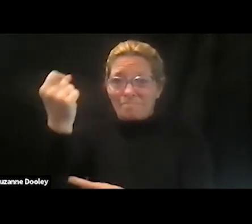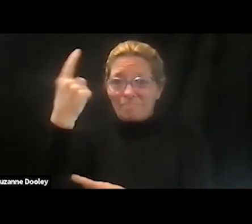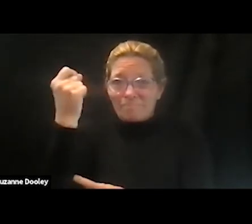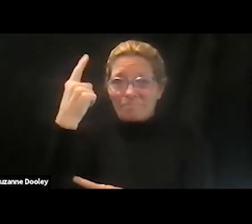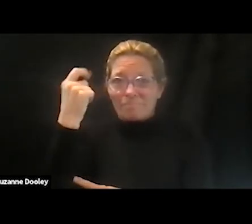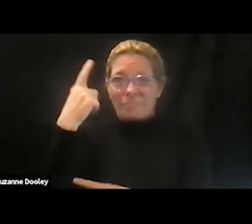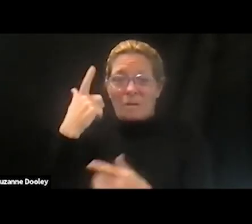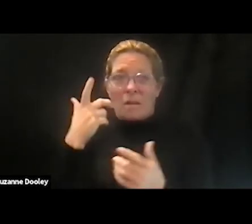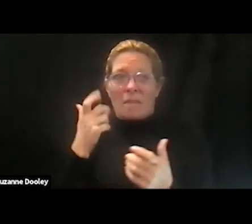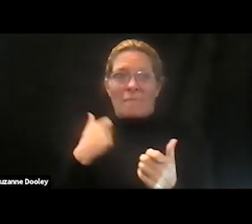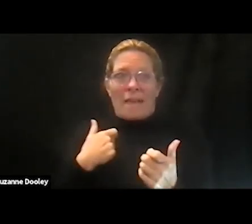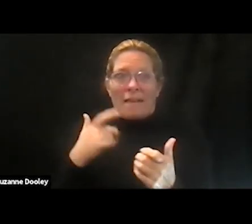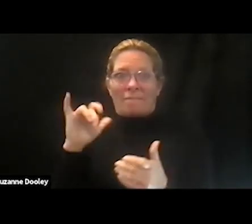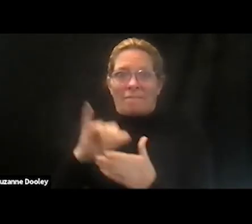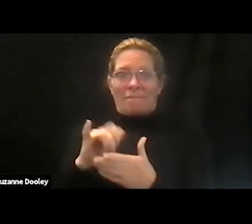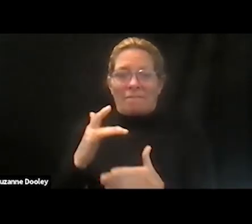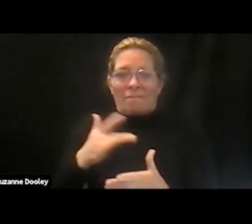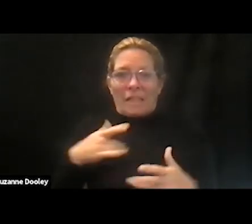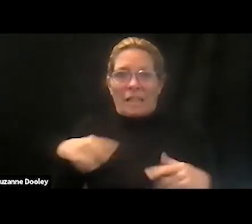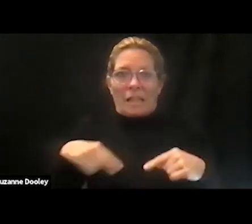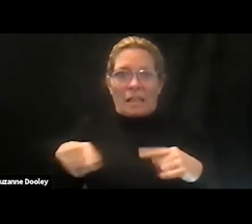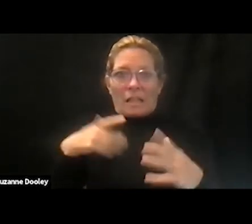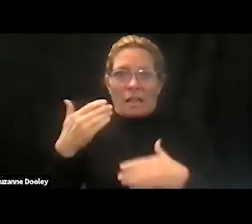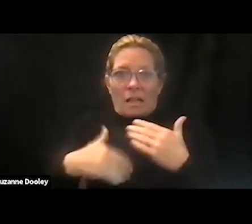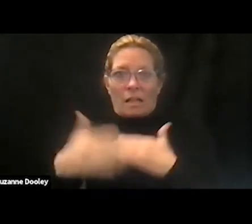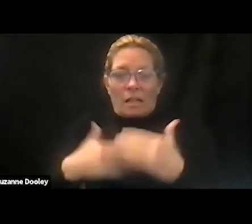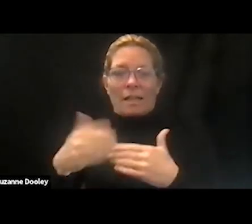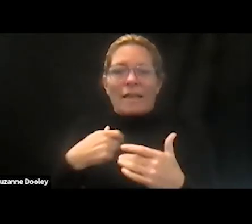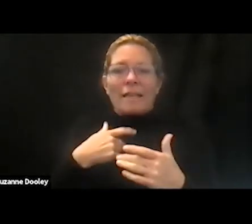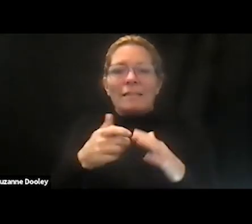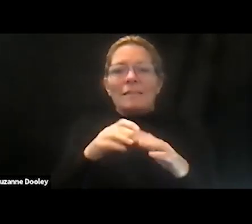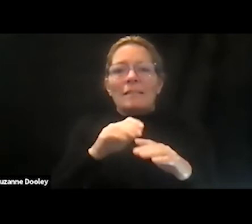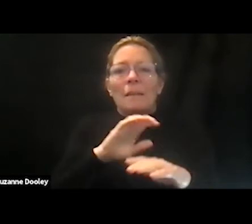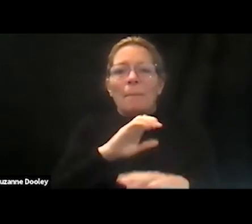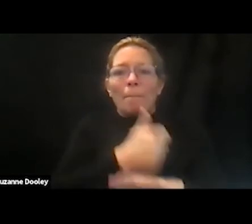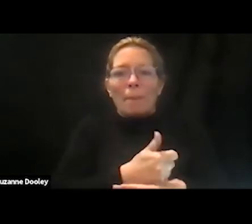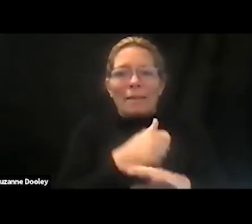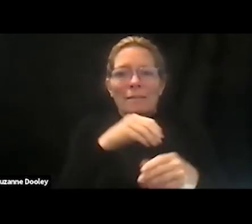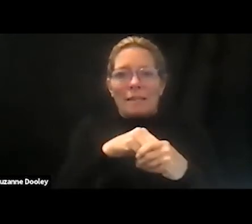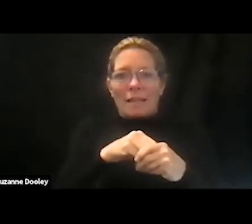that a lot of that urgency is based in capitalism and white supremacy.